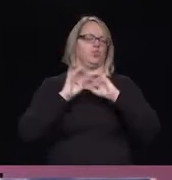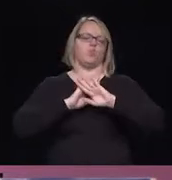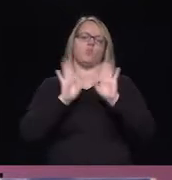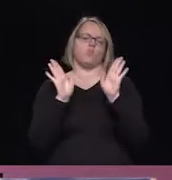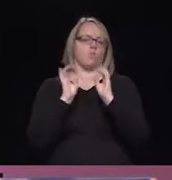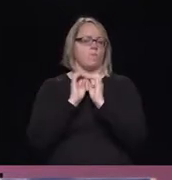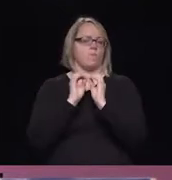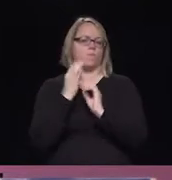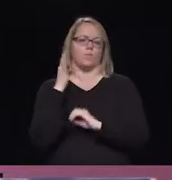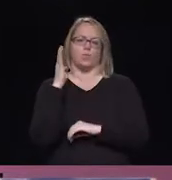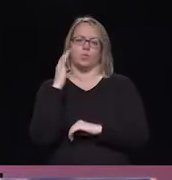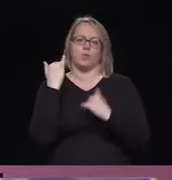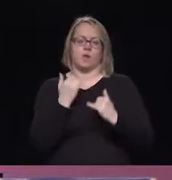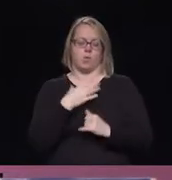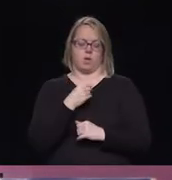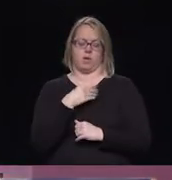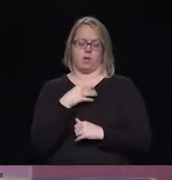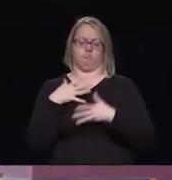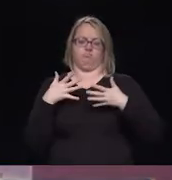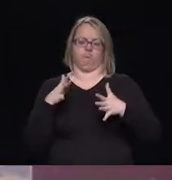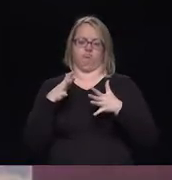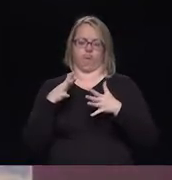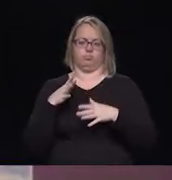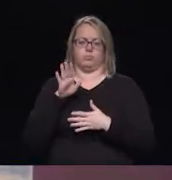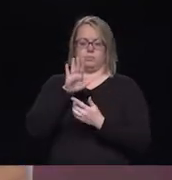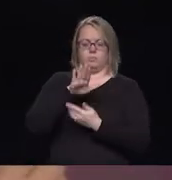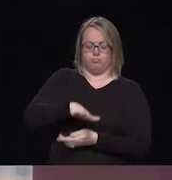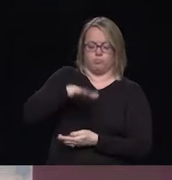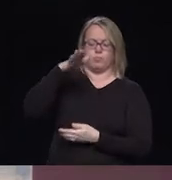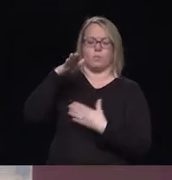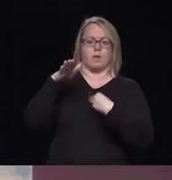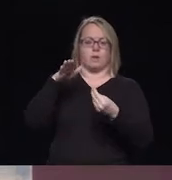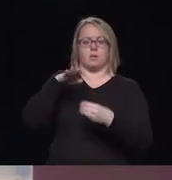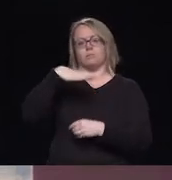left over inside the brush. And I'm going to go below